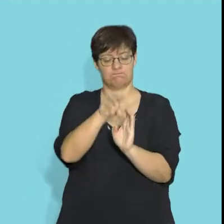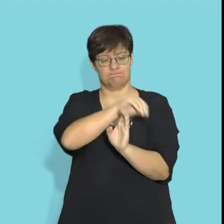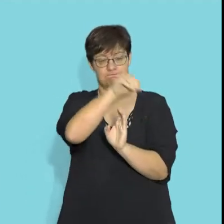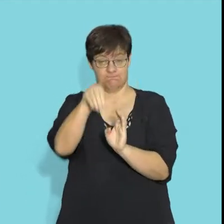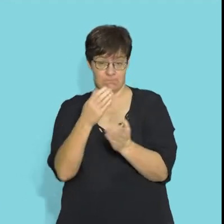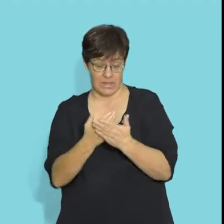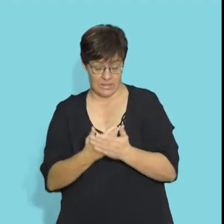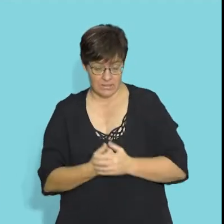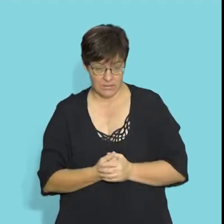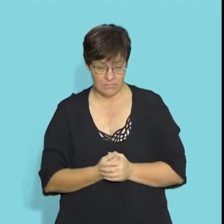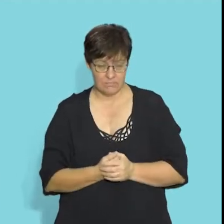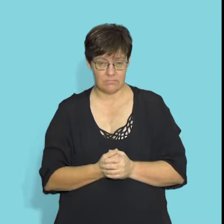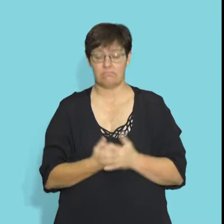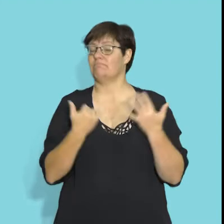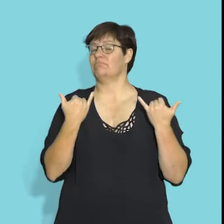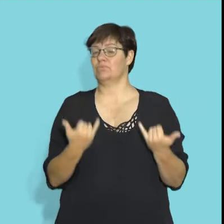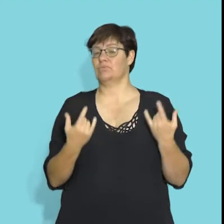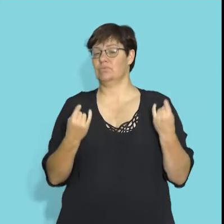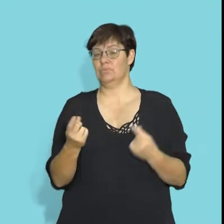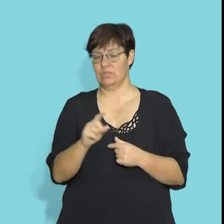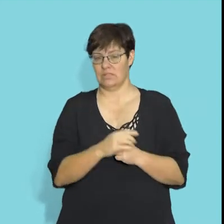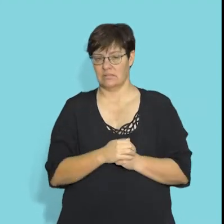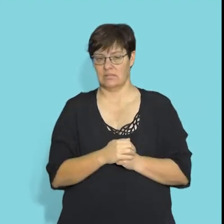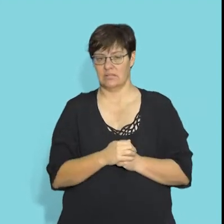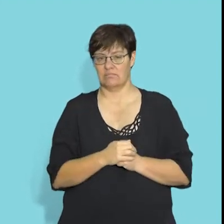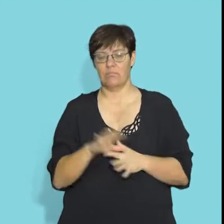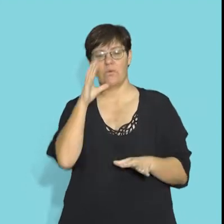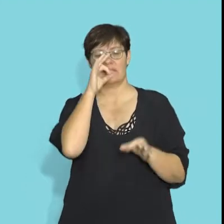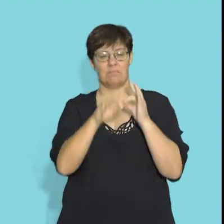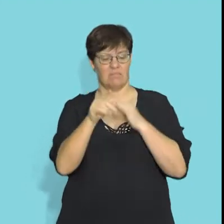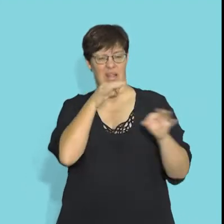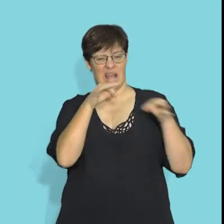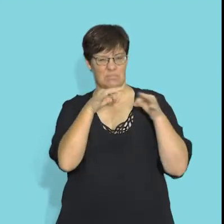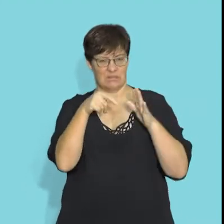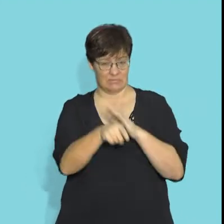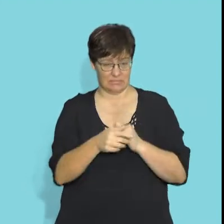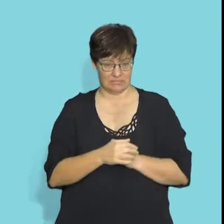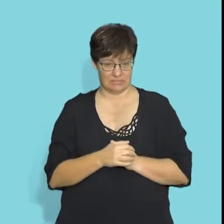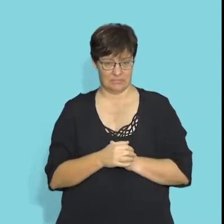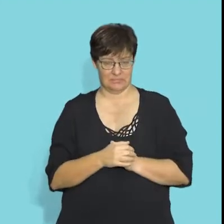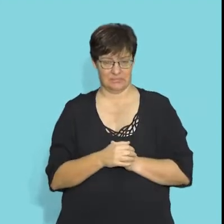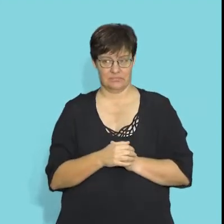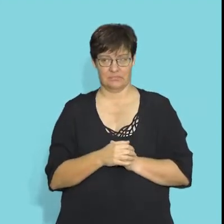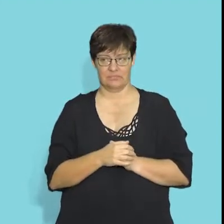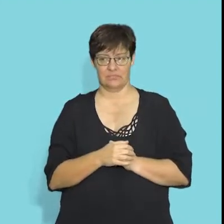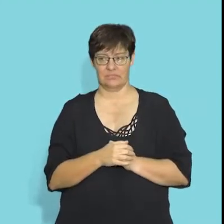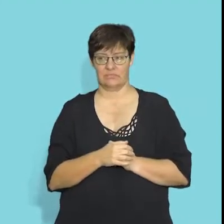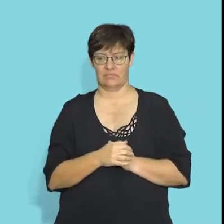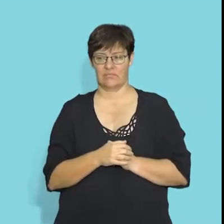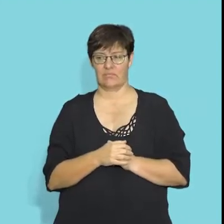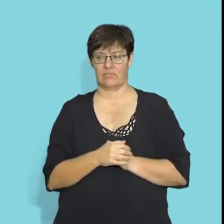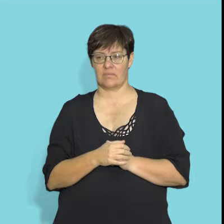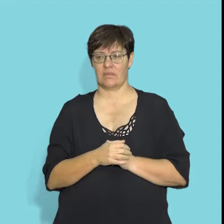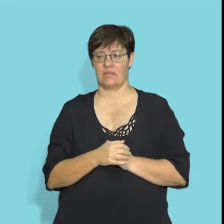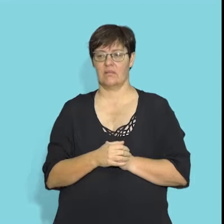brackets. Now, all that remains for me to do is I'm just going to simplify this a little bit, and so